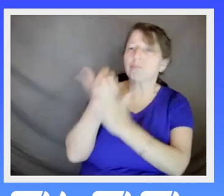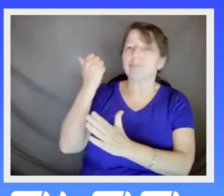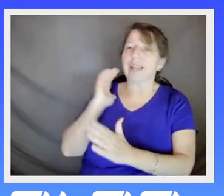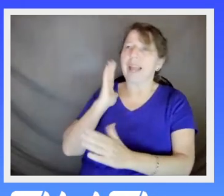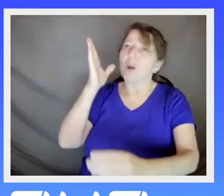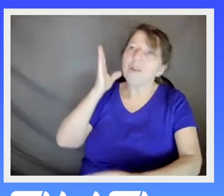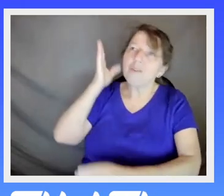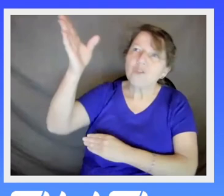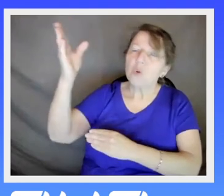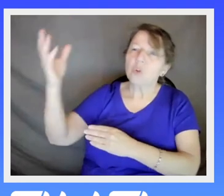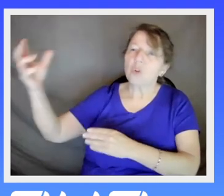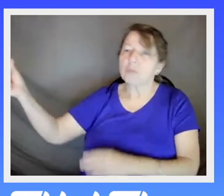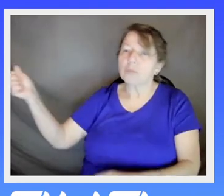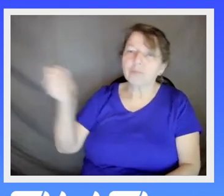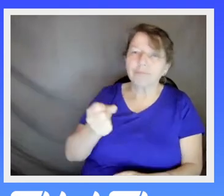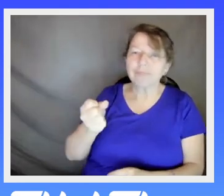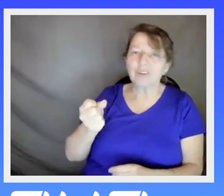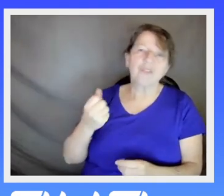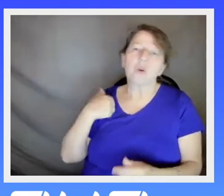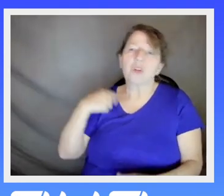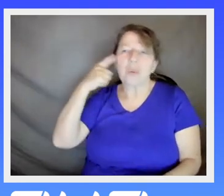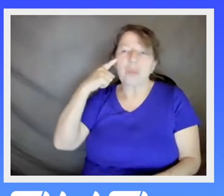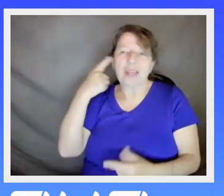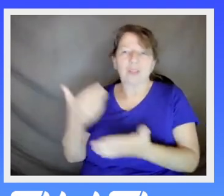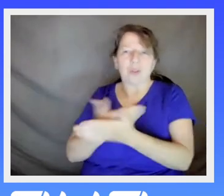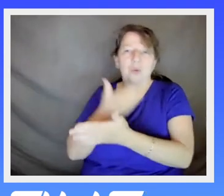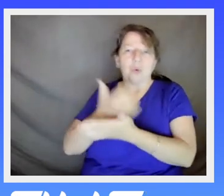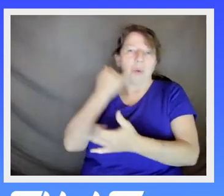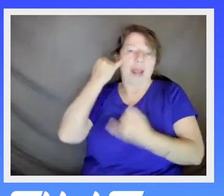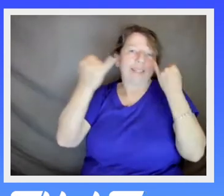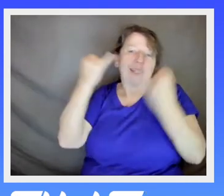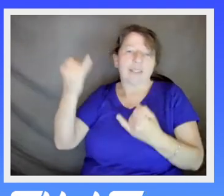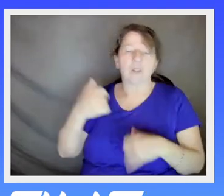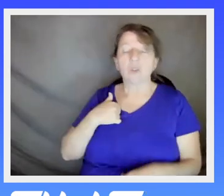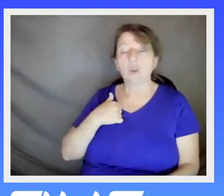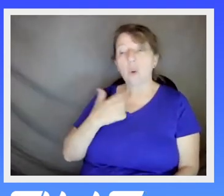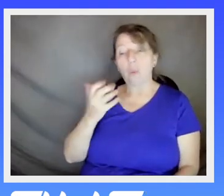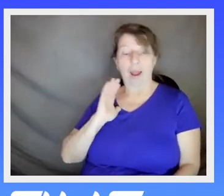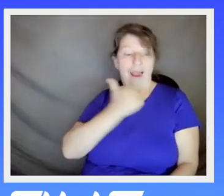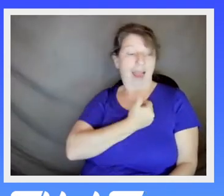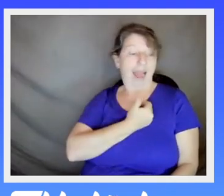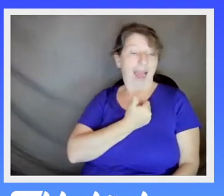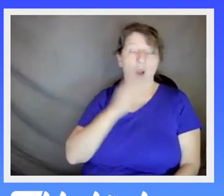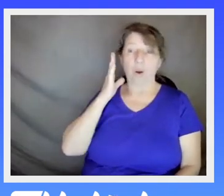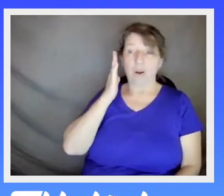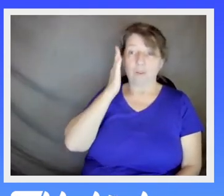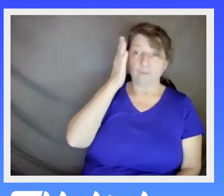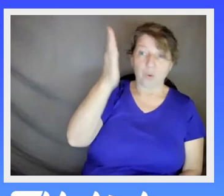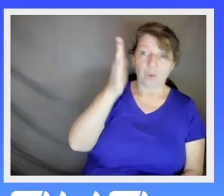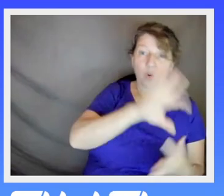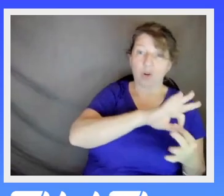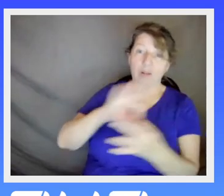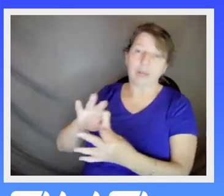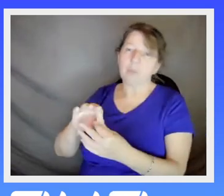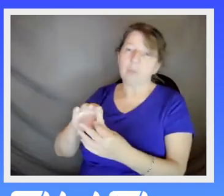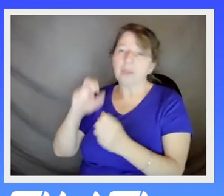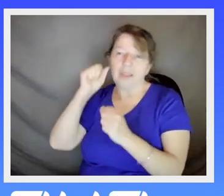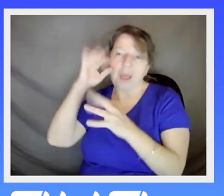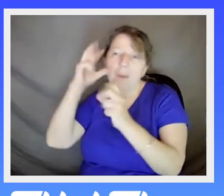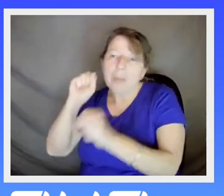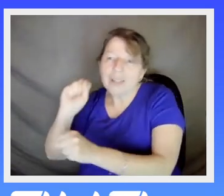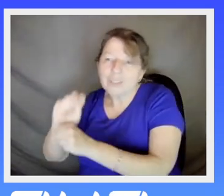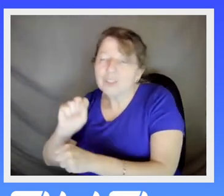so I'm pushing for a Boston where we are connecting our future to great jobs, to